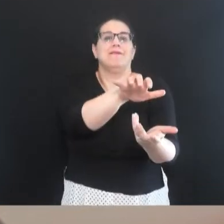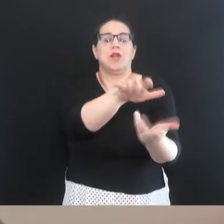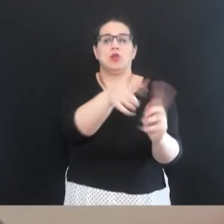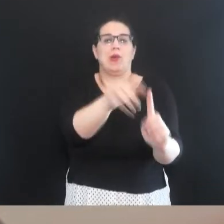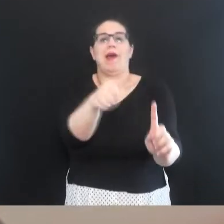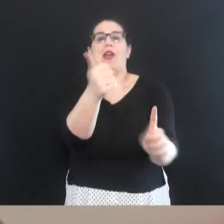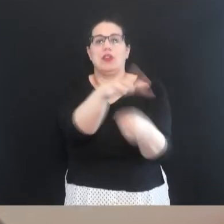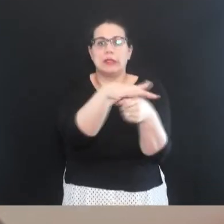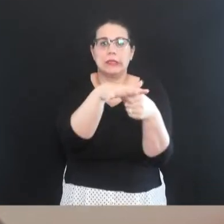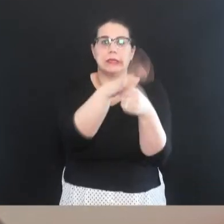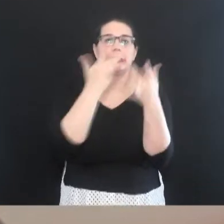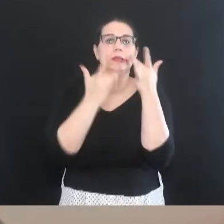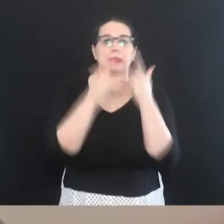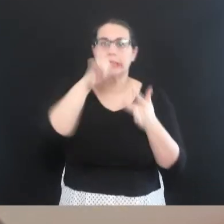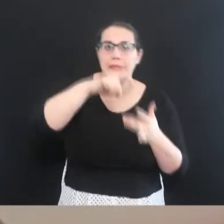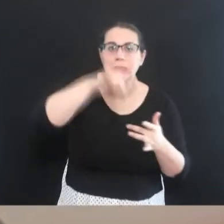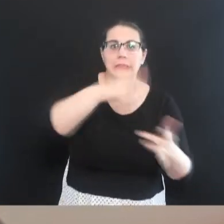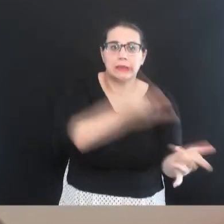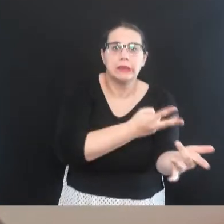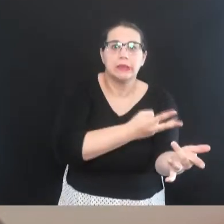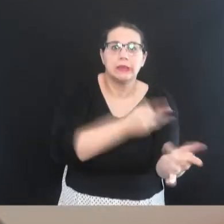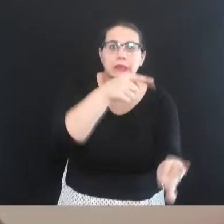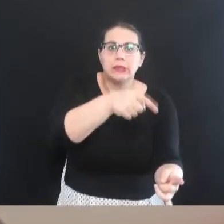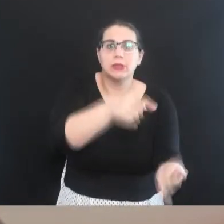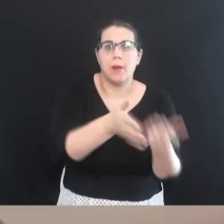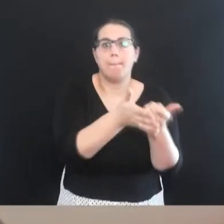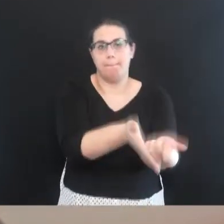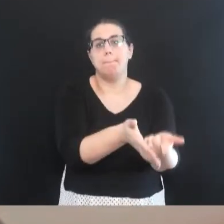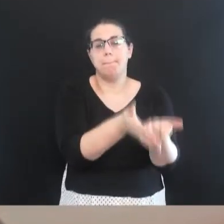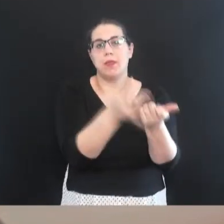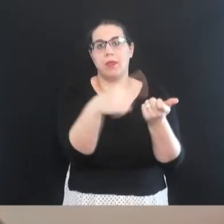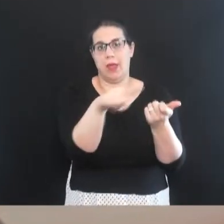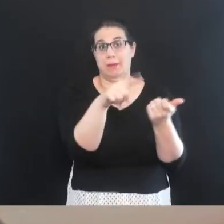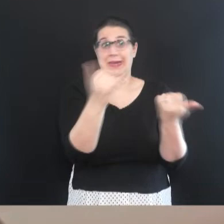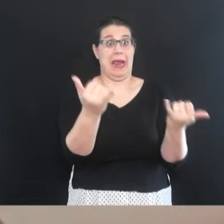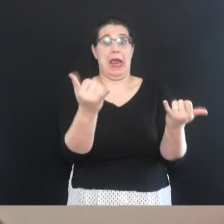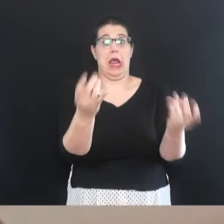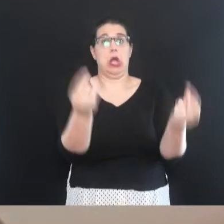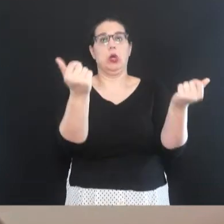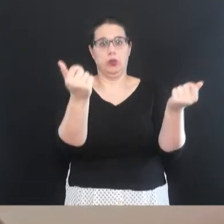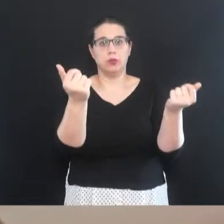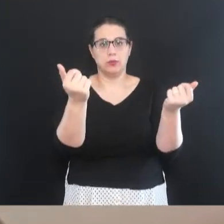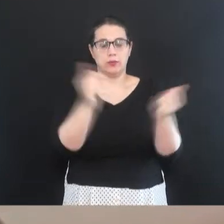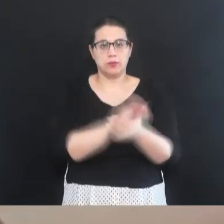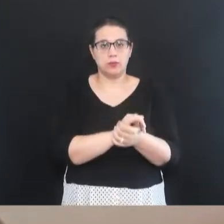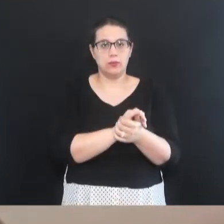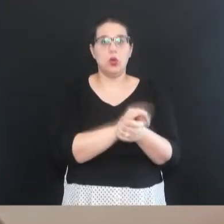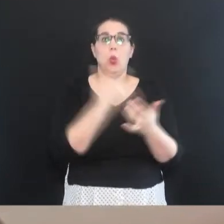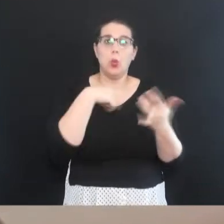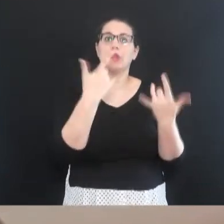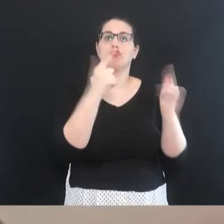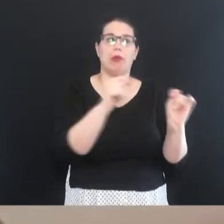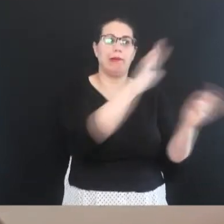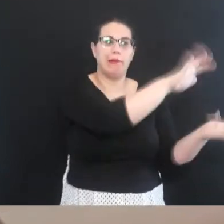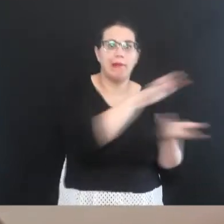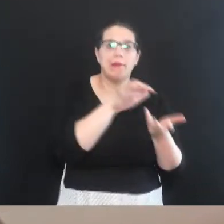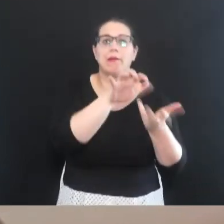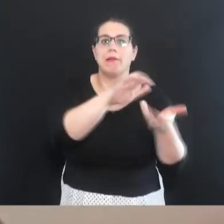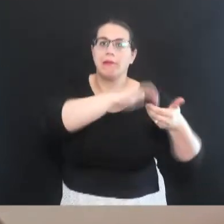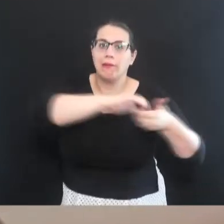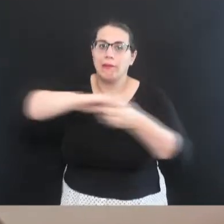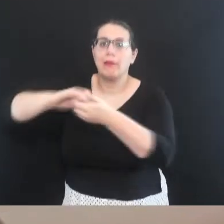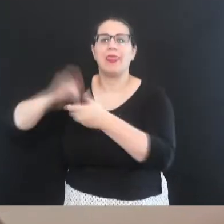to get doses into people who need them right away. We will continue to work that effort throughout